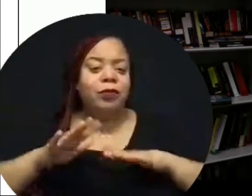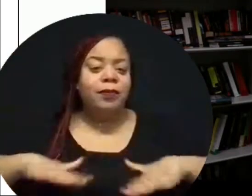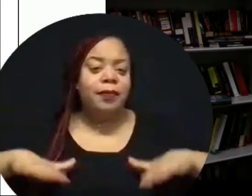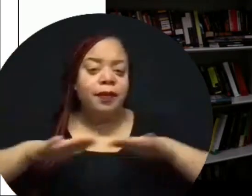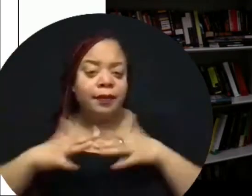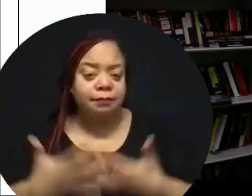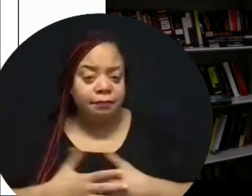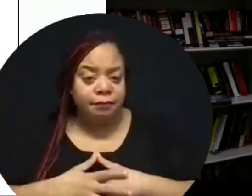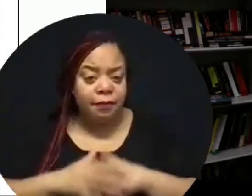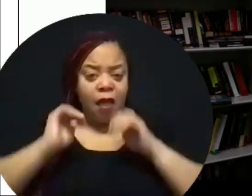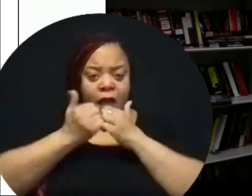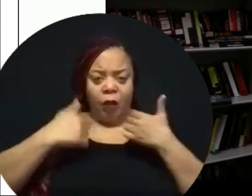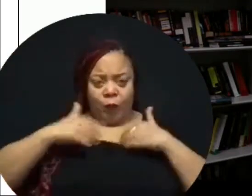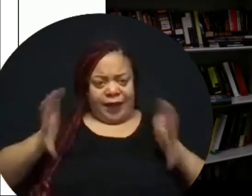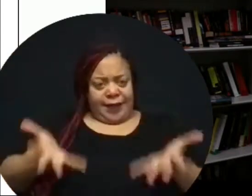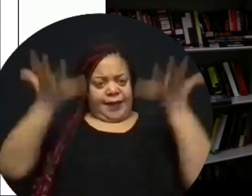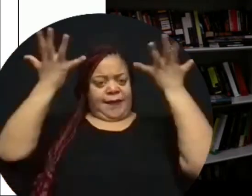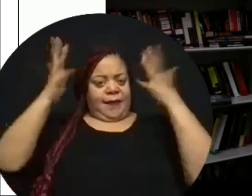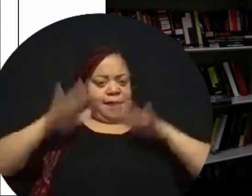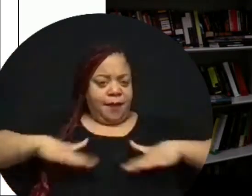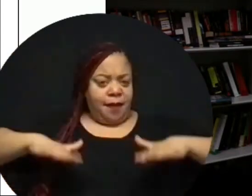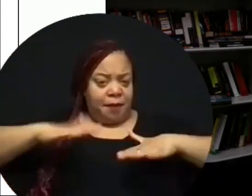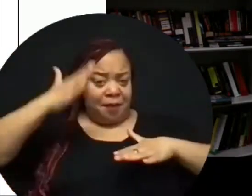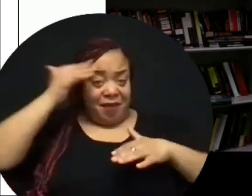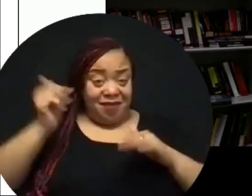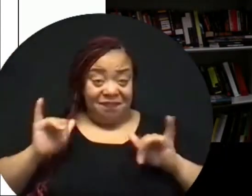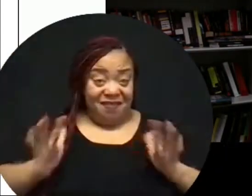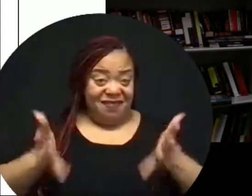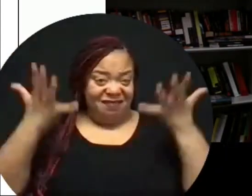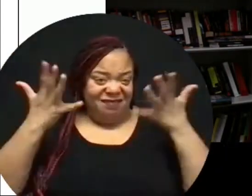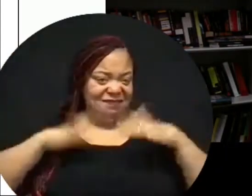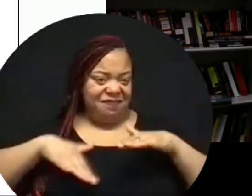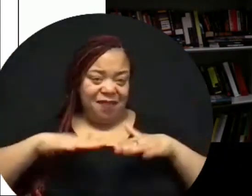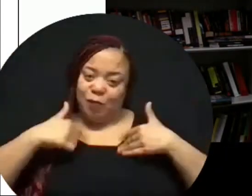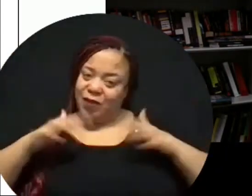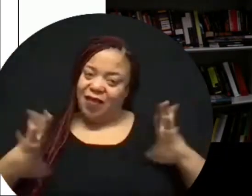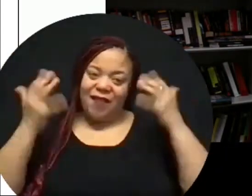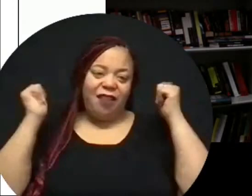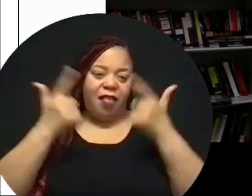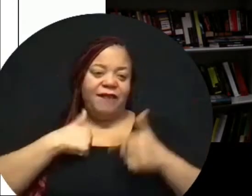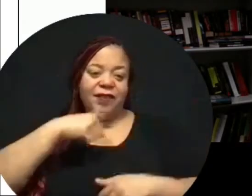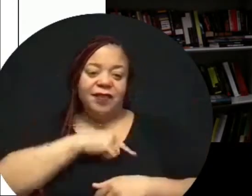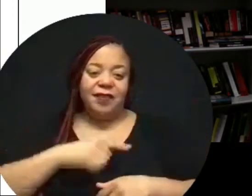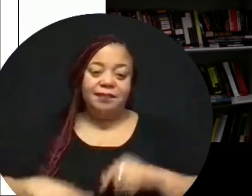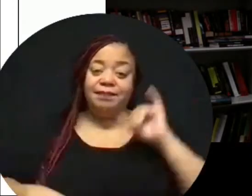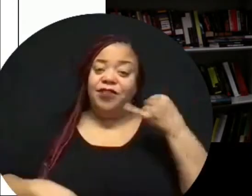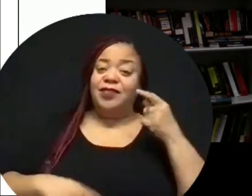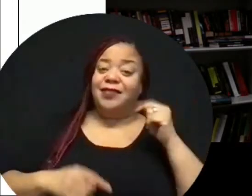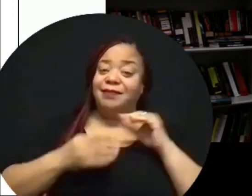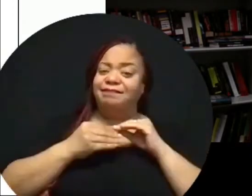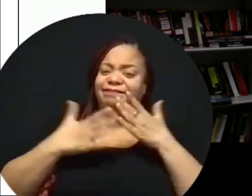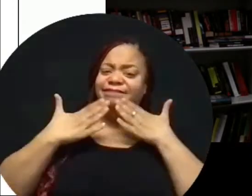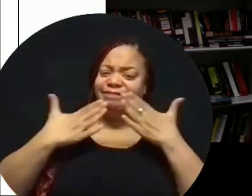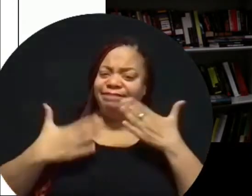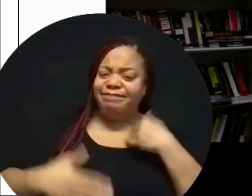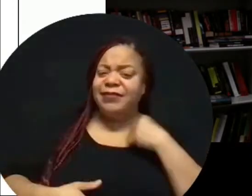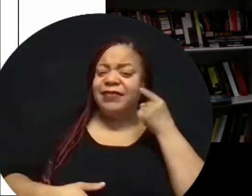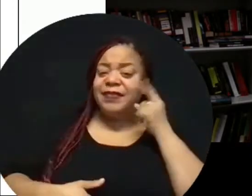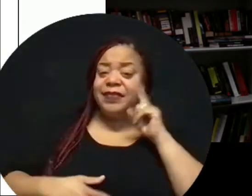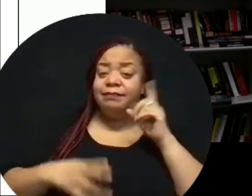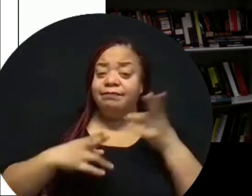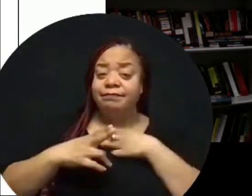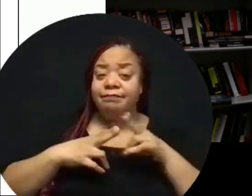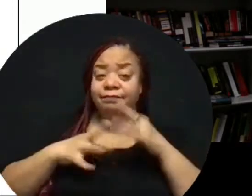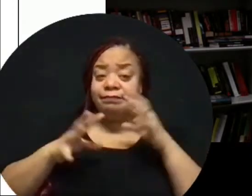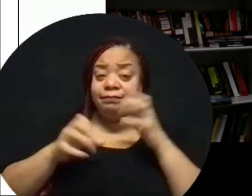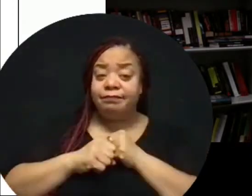they have to tack to everyday actions and our tactics to get in there. And I think, again, I want to hold out the metaphor, even though I don't